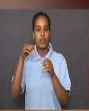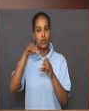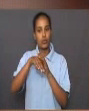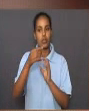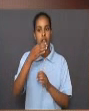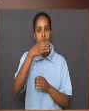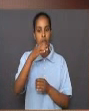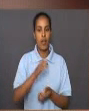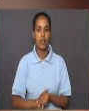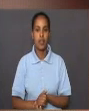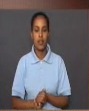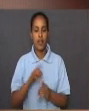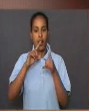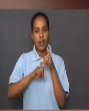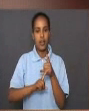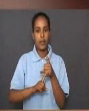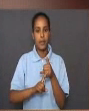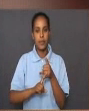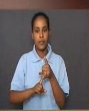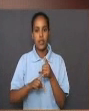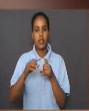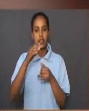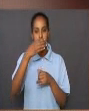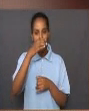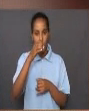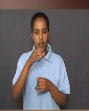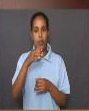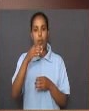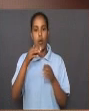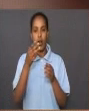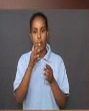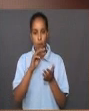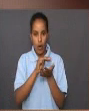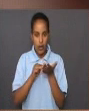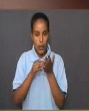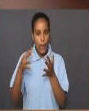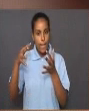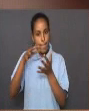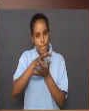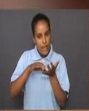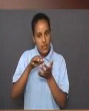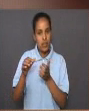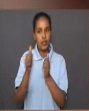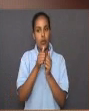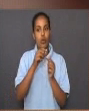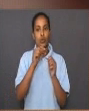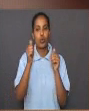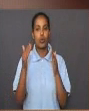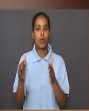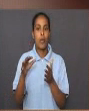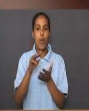solvent. Finally, the solvent molecules mix with the solute